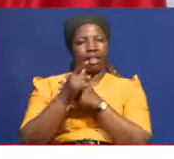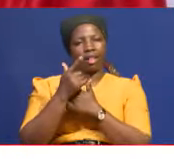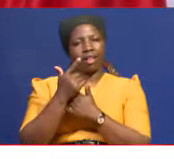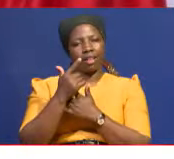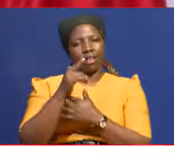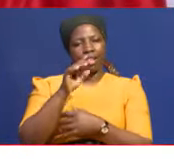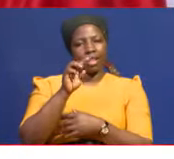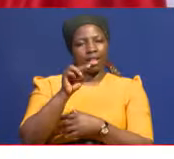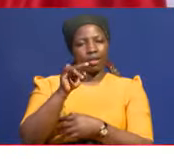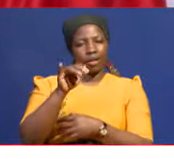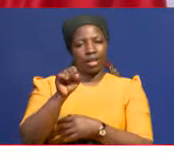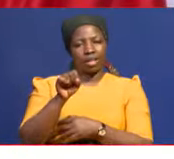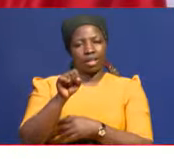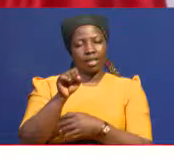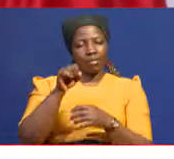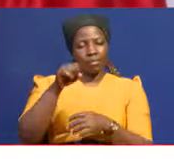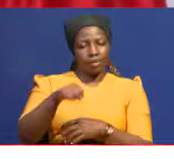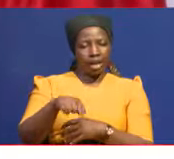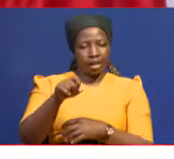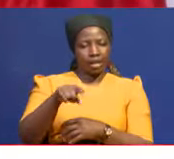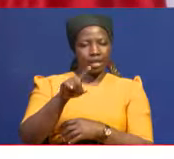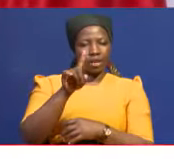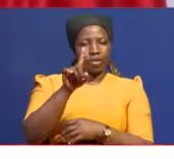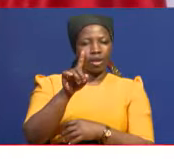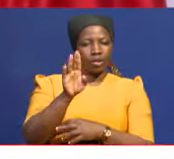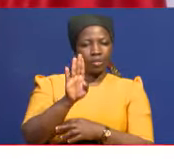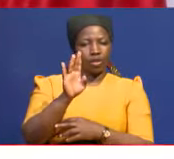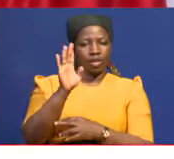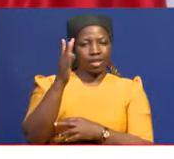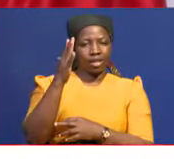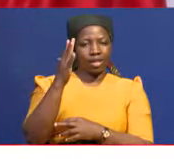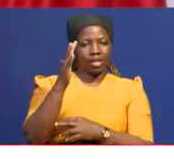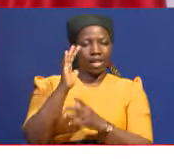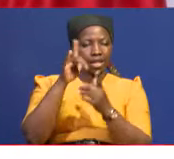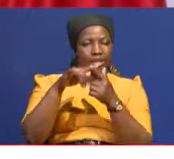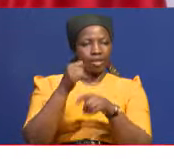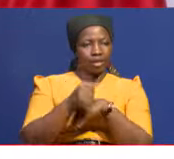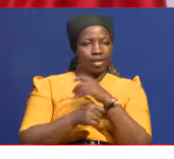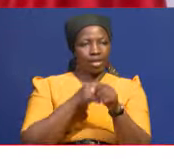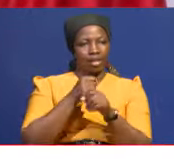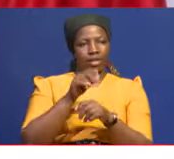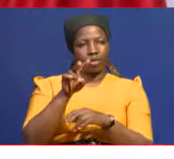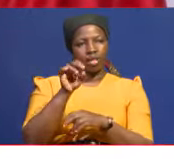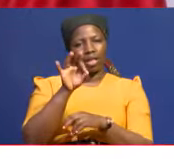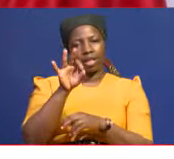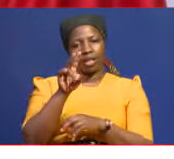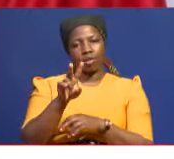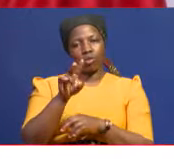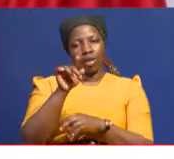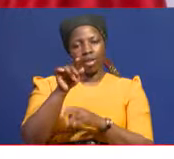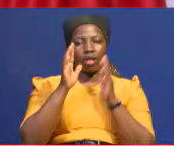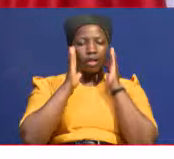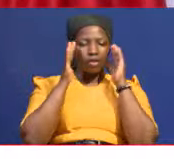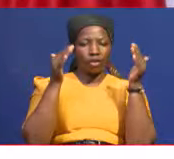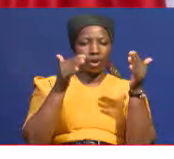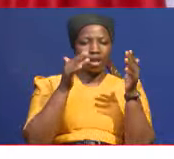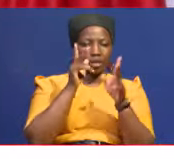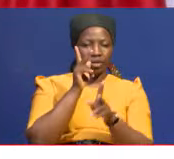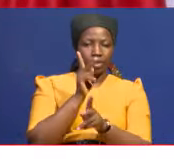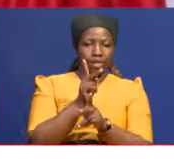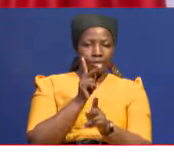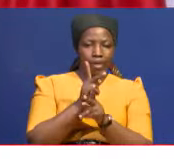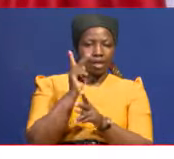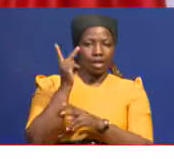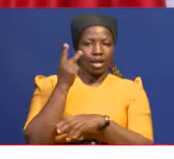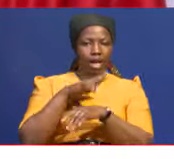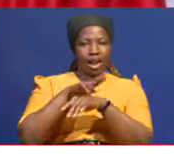billion trees by 2032. This dedication to preserving Kenya's national